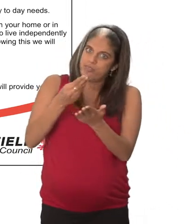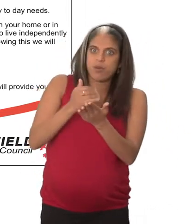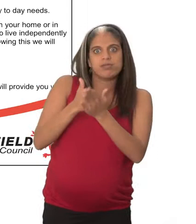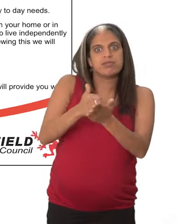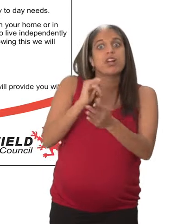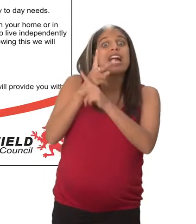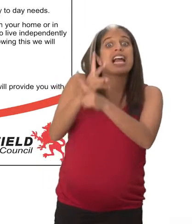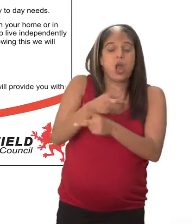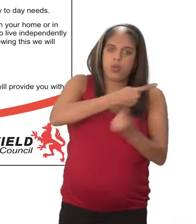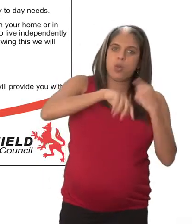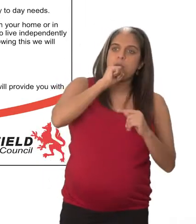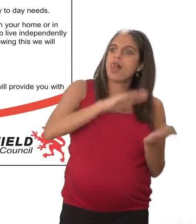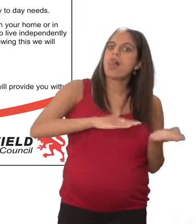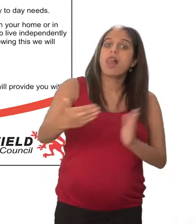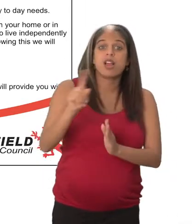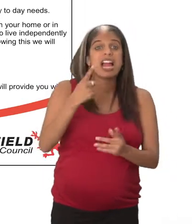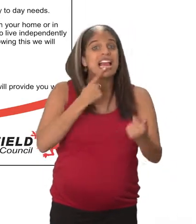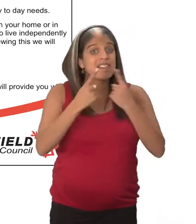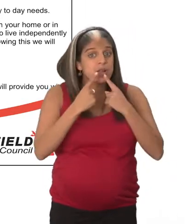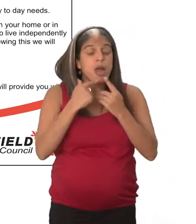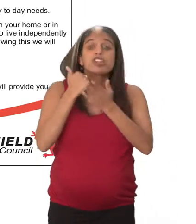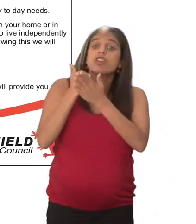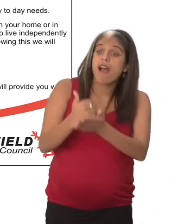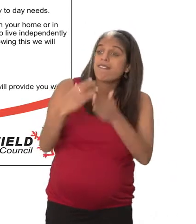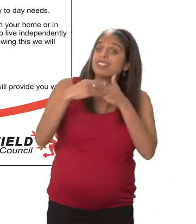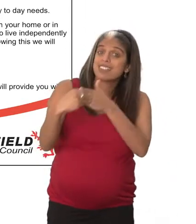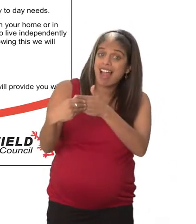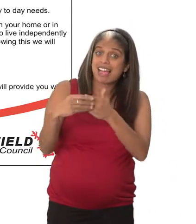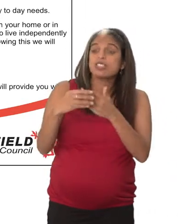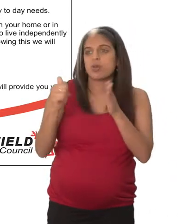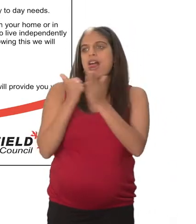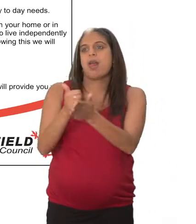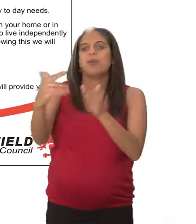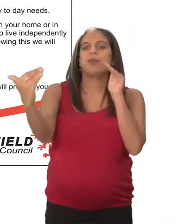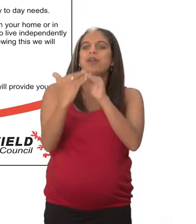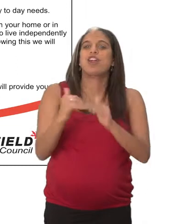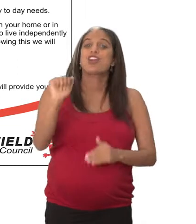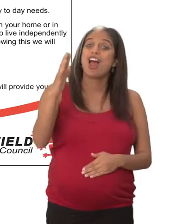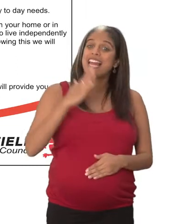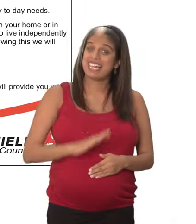we will provide you with information, advice and guidance to help you meet your needs.